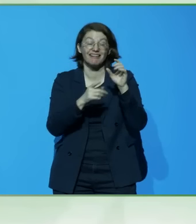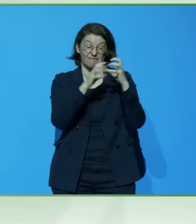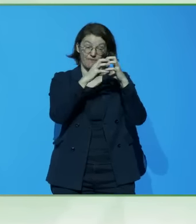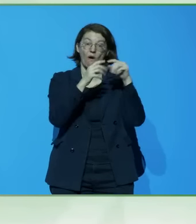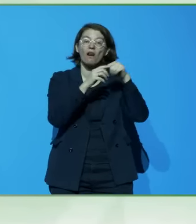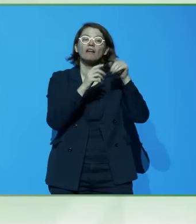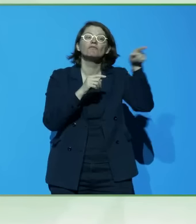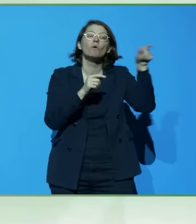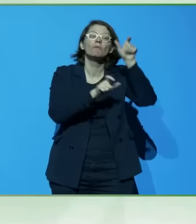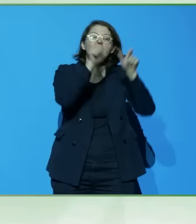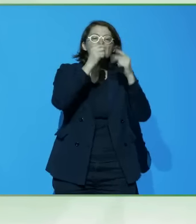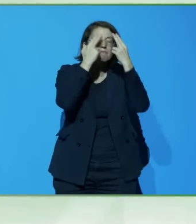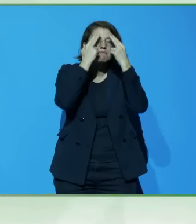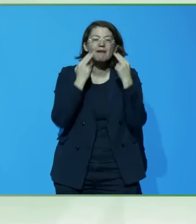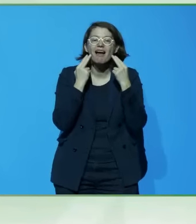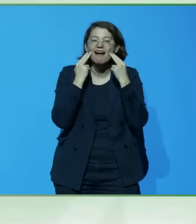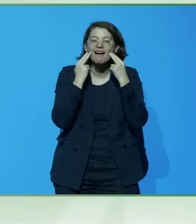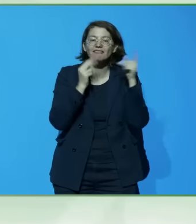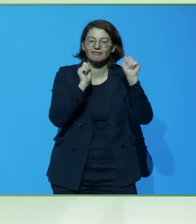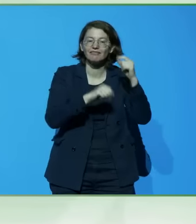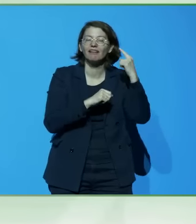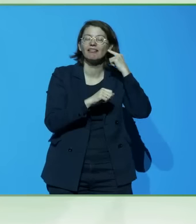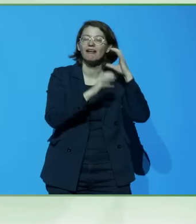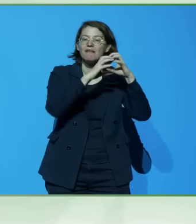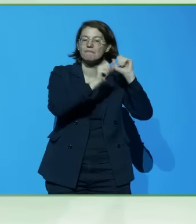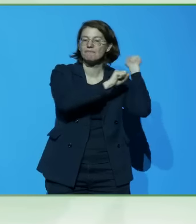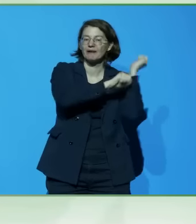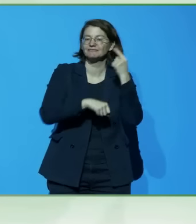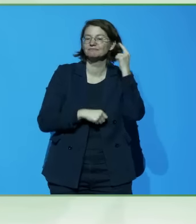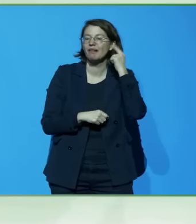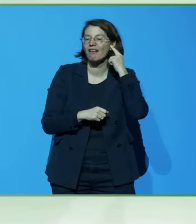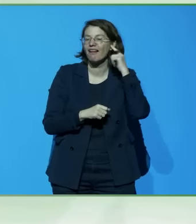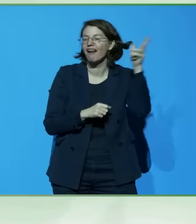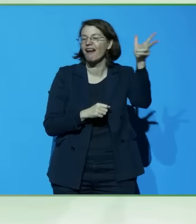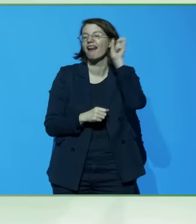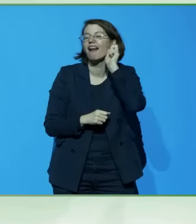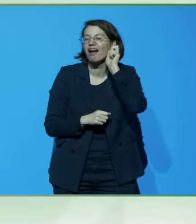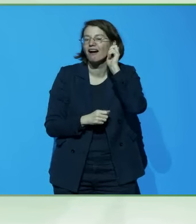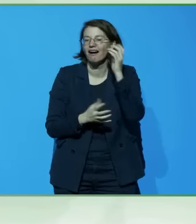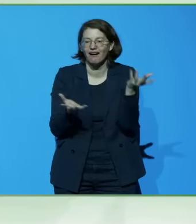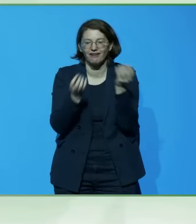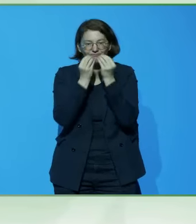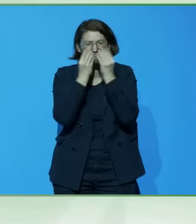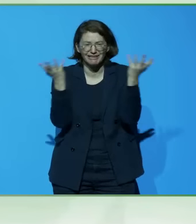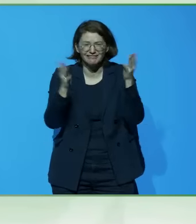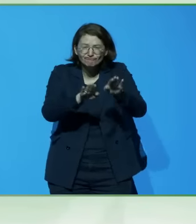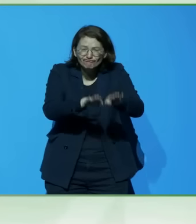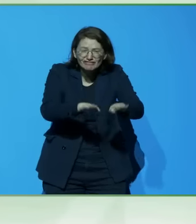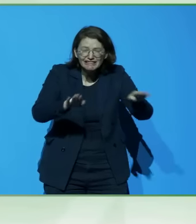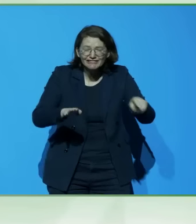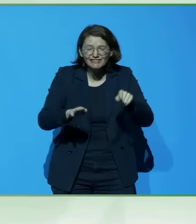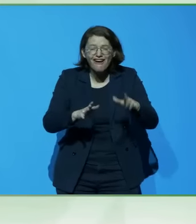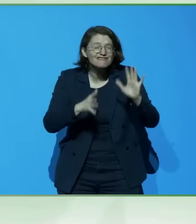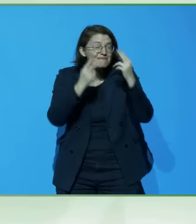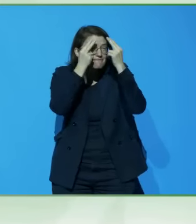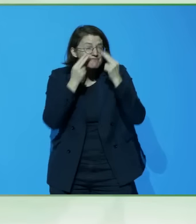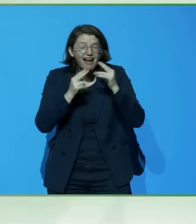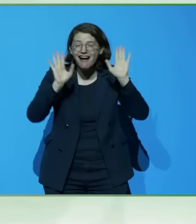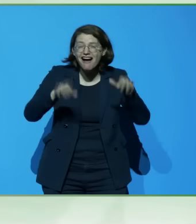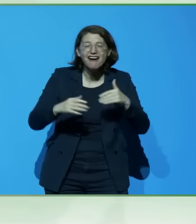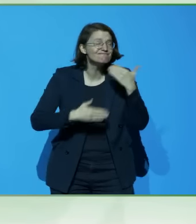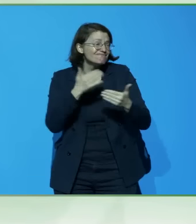wonderful kids who are playing blind baseball. And if you want to find out how blind baseball works, how they throw the ball, how they hit the